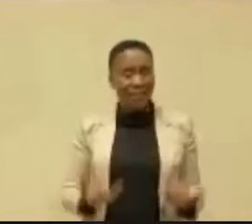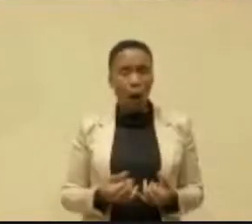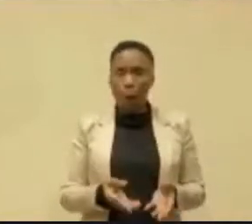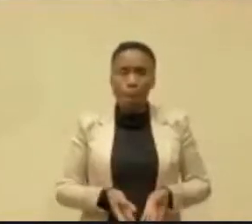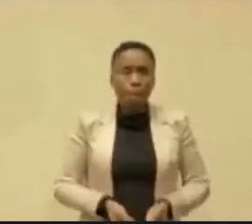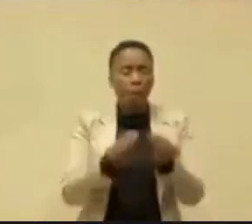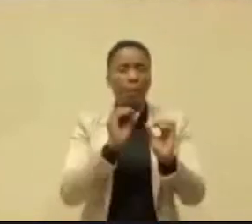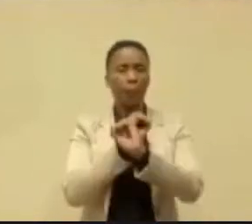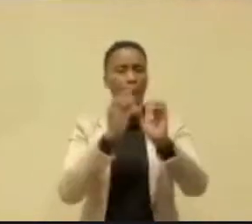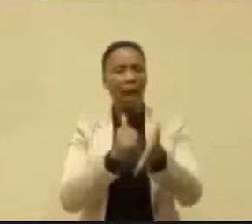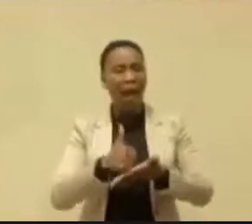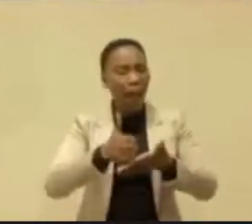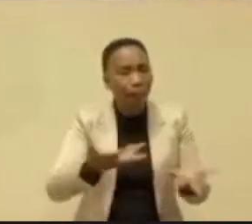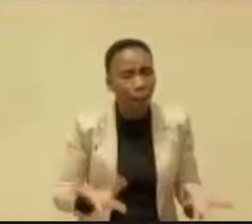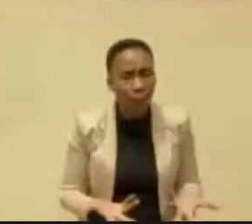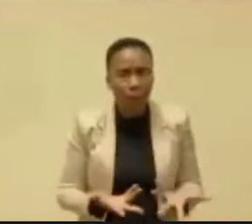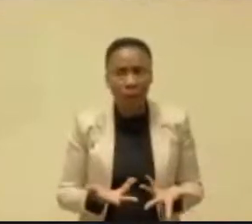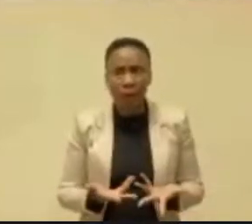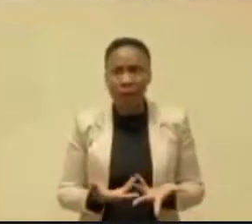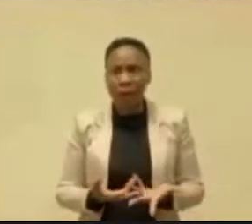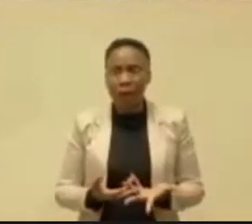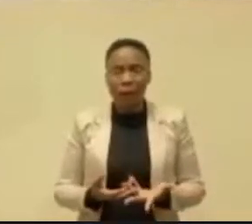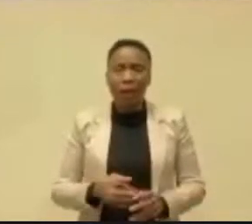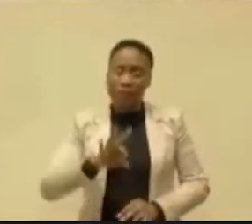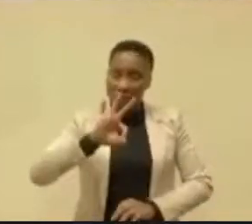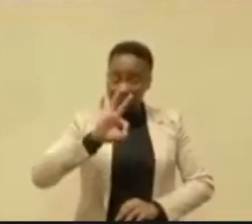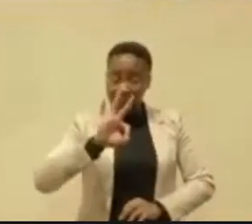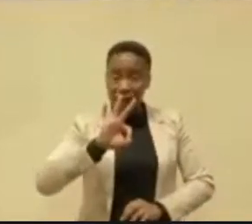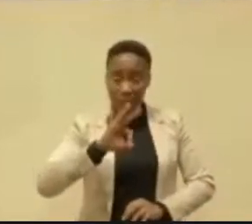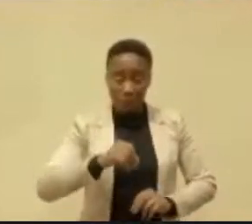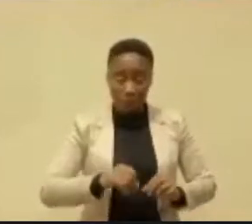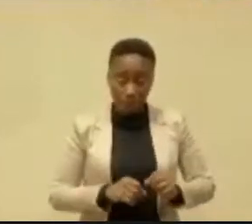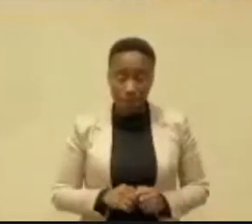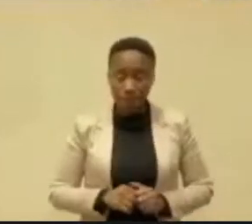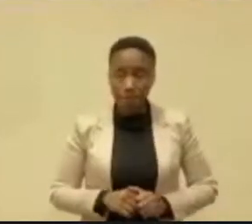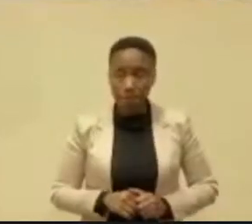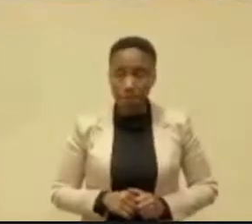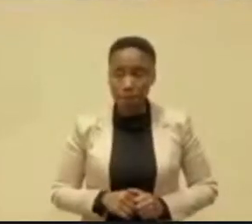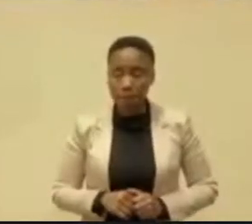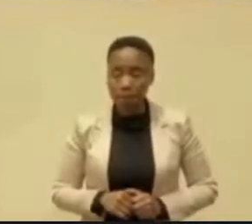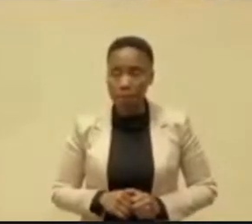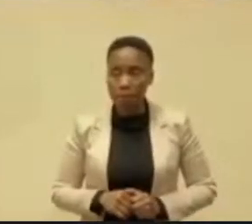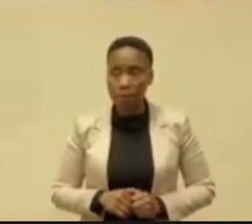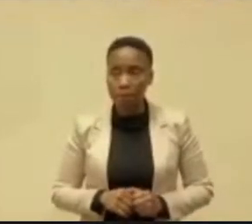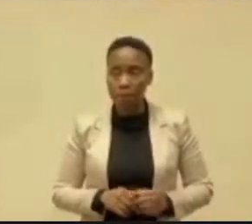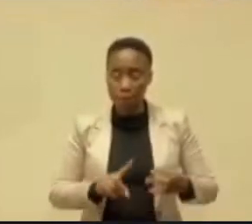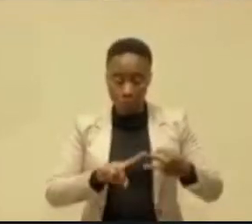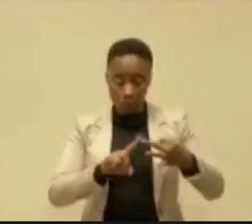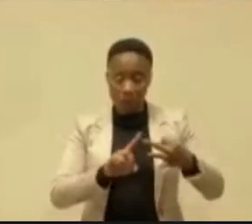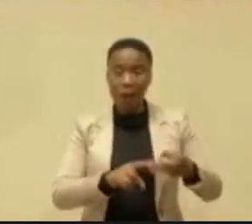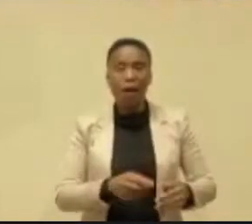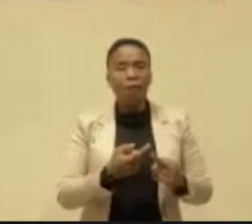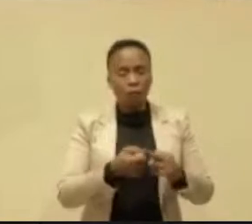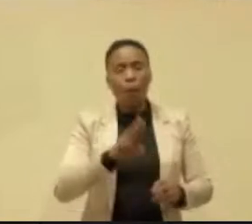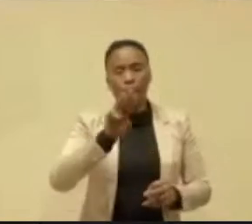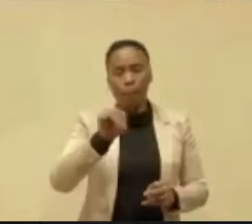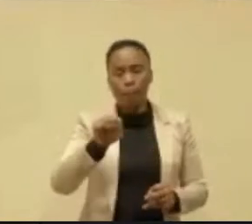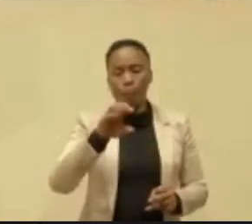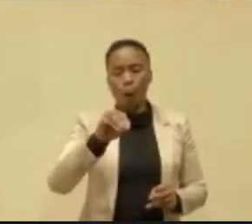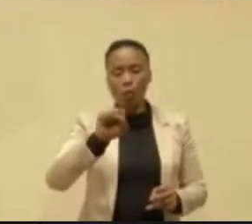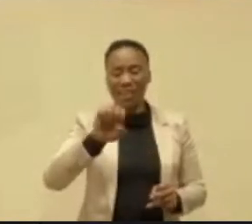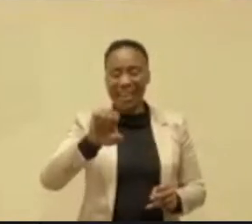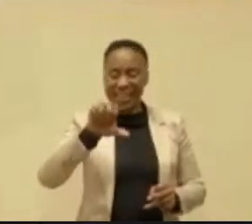certainly i'm out of this thing i would ask from the moses cotton we are coming from the